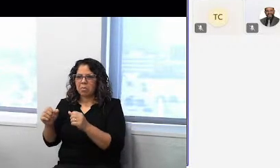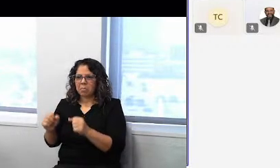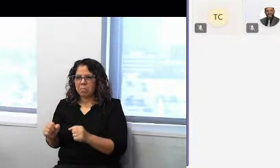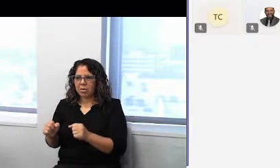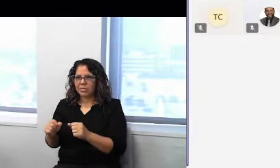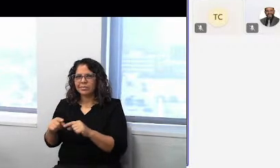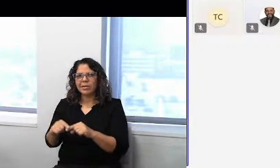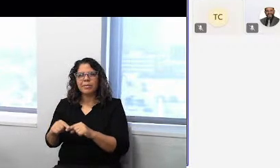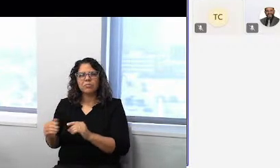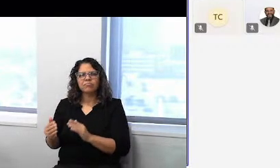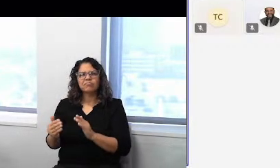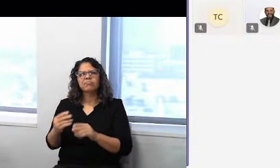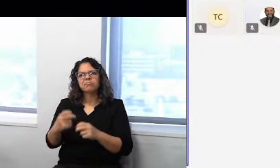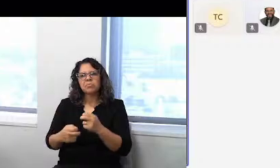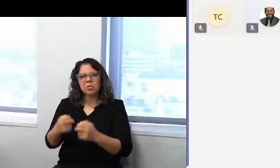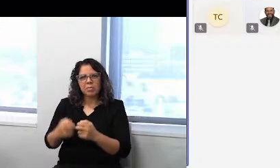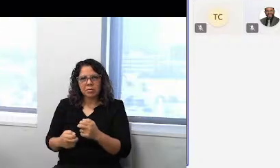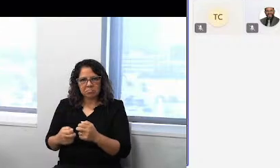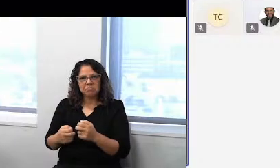Assessing the